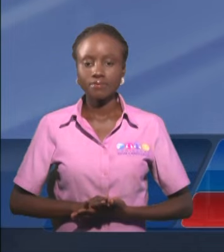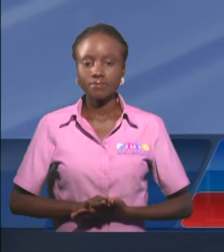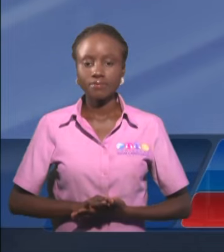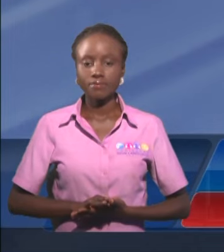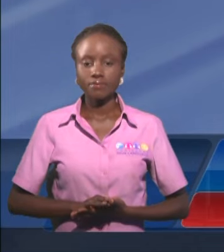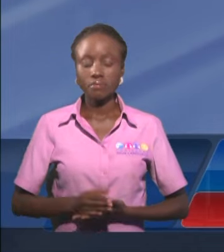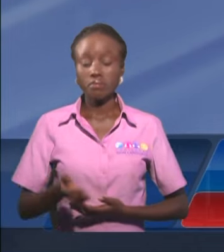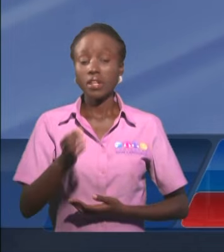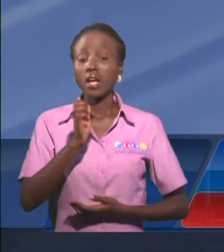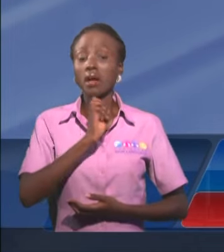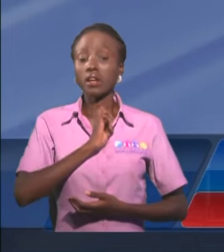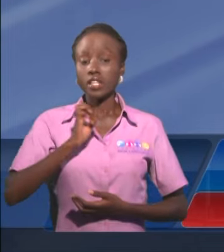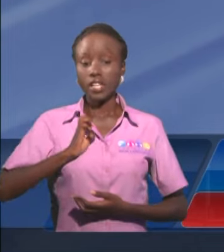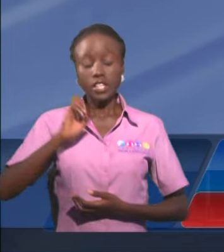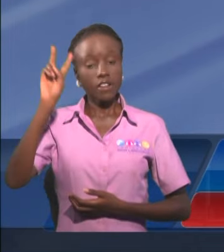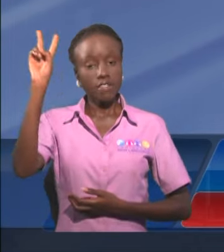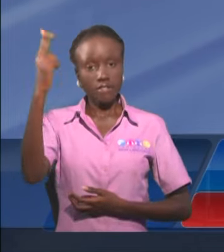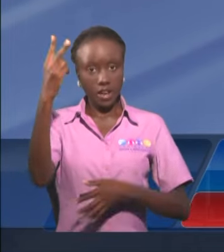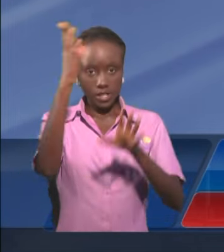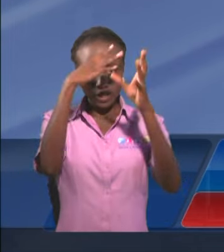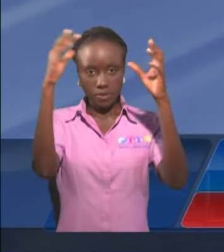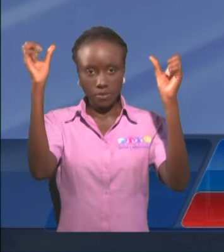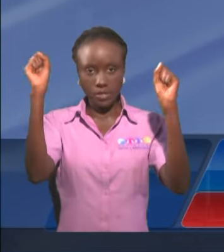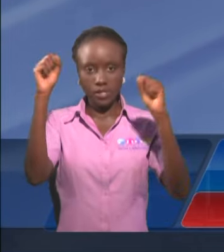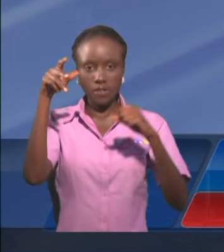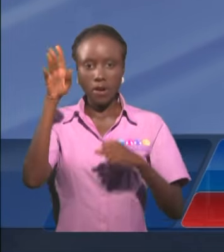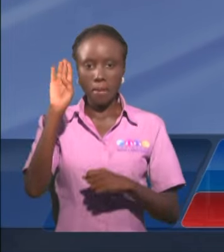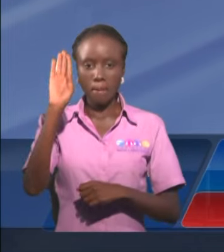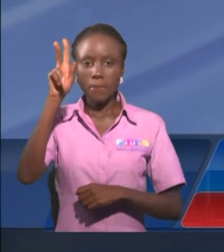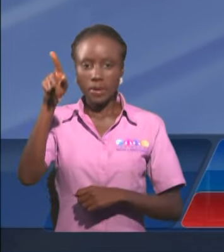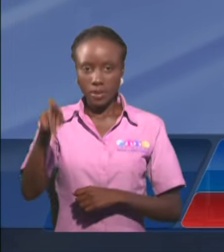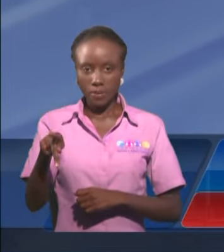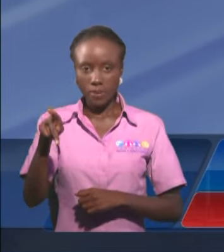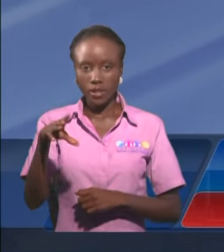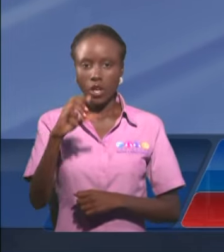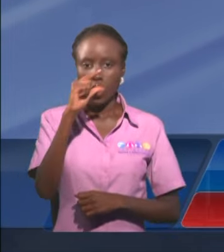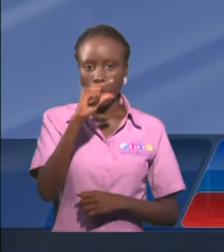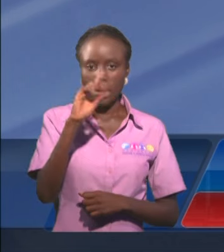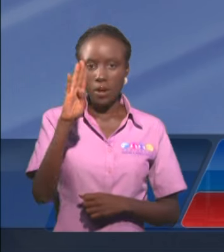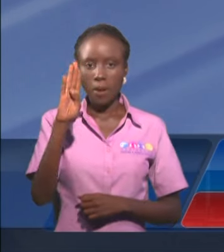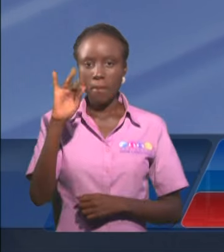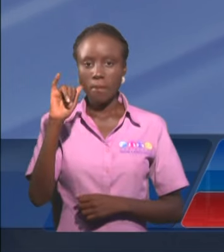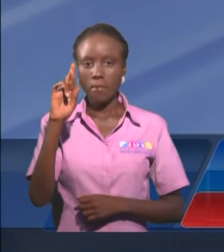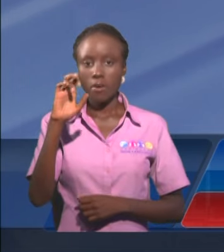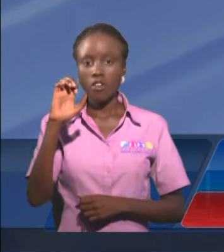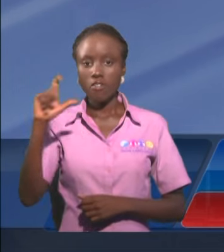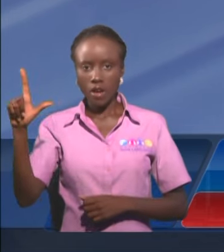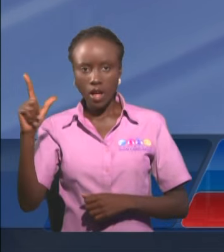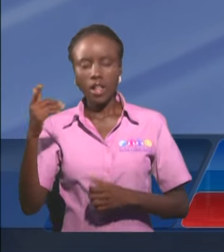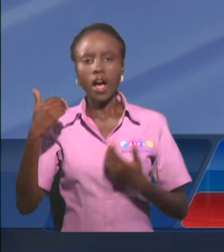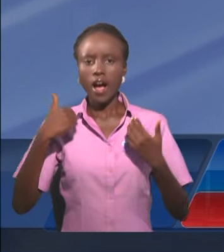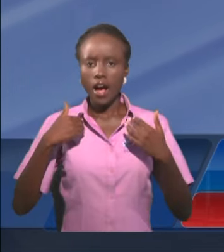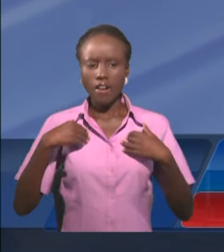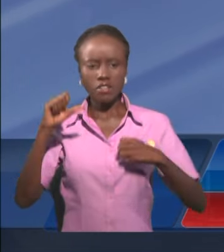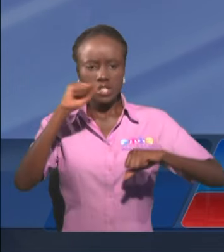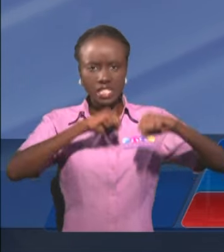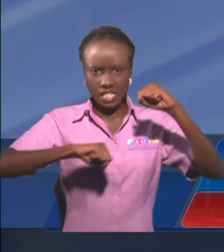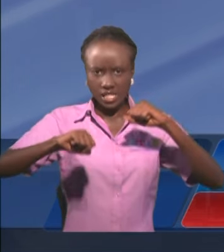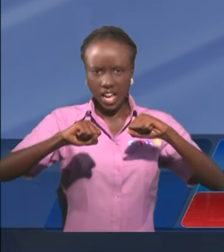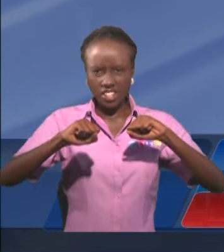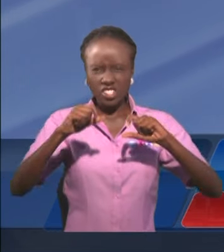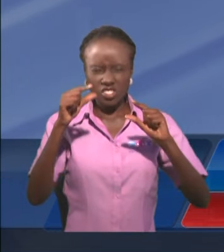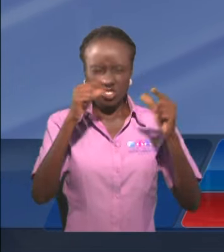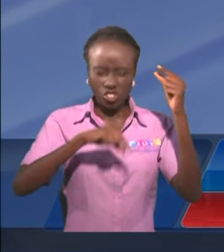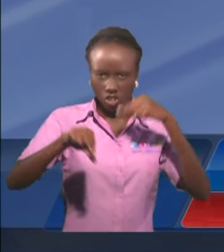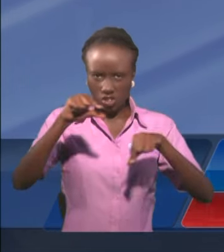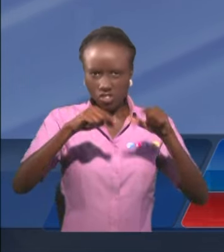Executive Vice President of Production and Operations at BP, Gordon Birrell, has led a team of geoscientists and other experts to look at the Columbus